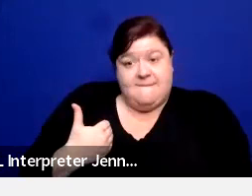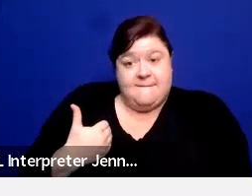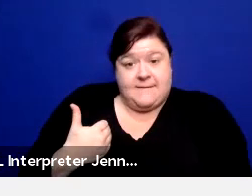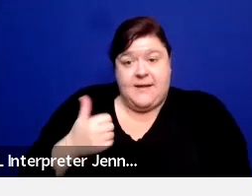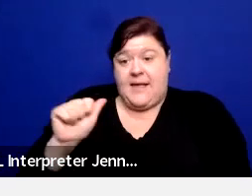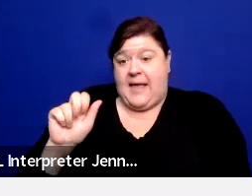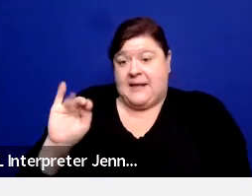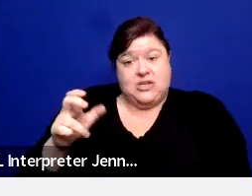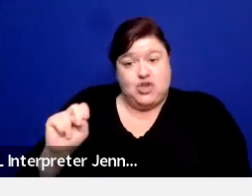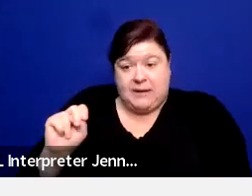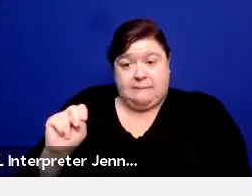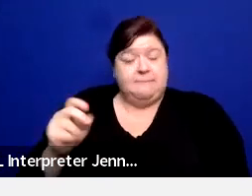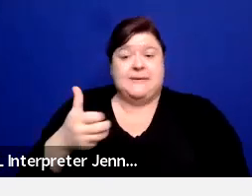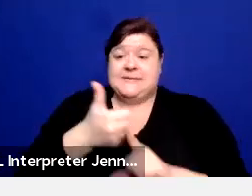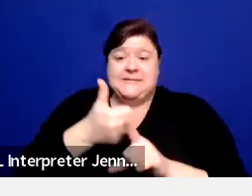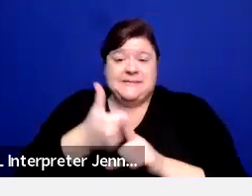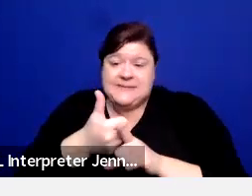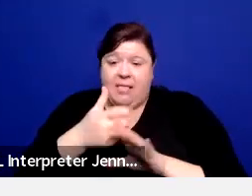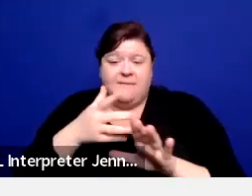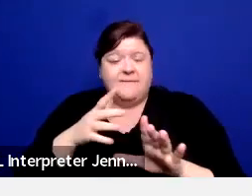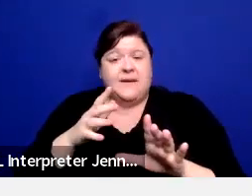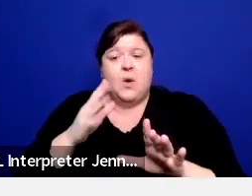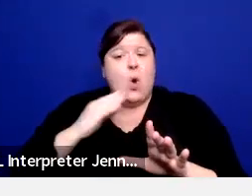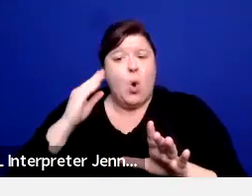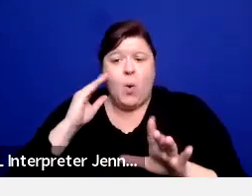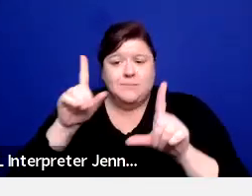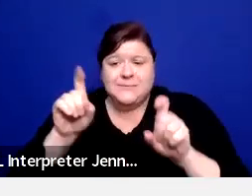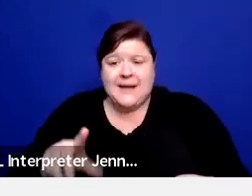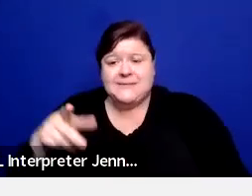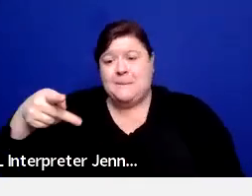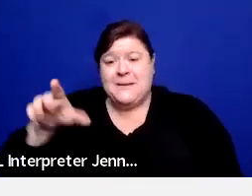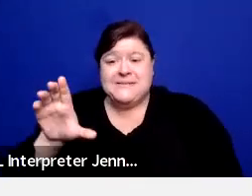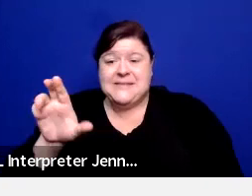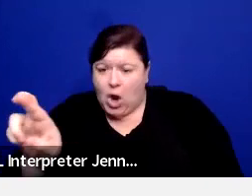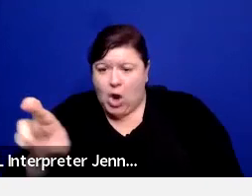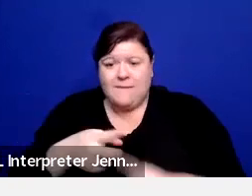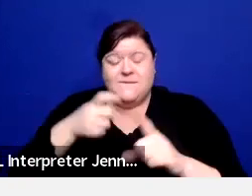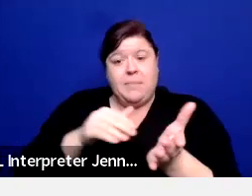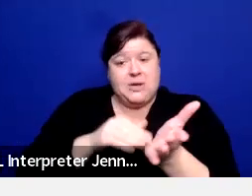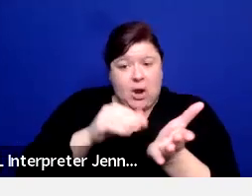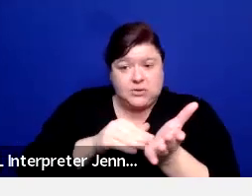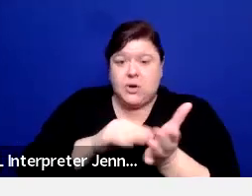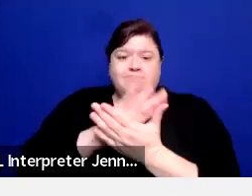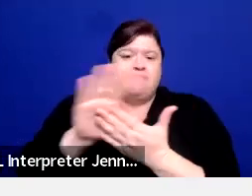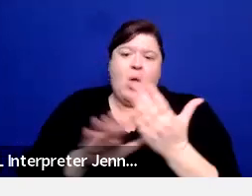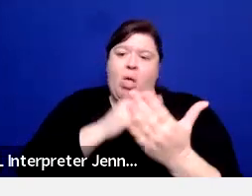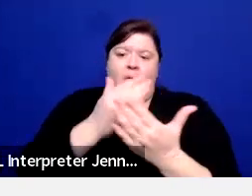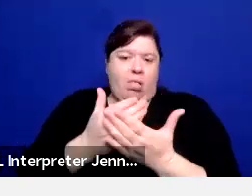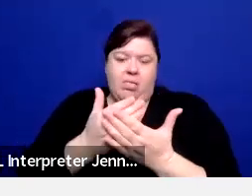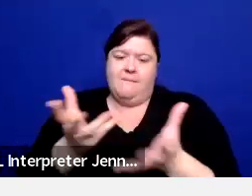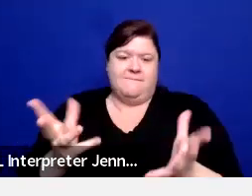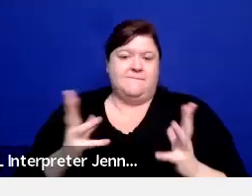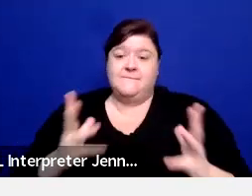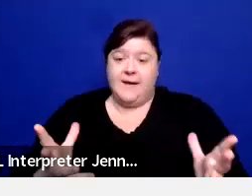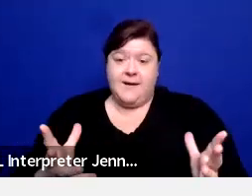an at-home self-test, a PCR test that you get through a testing site or from your healthcare provider are all considered, we